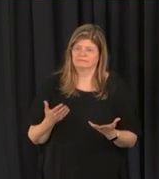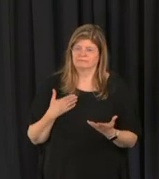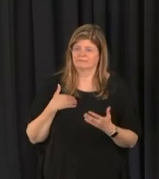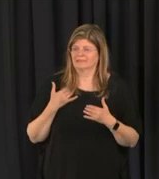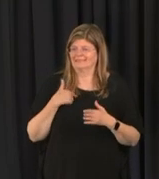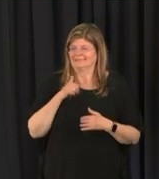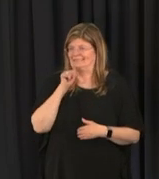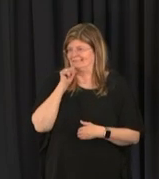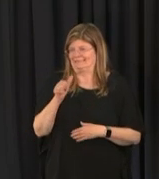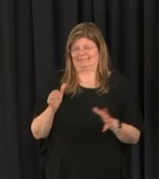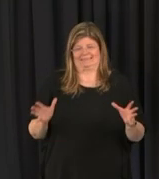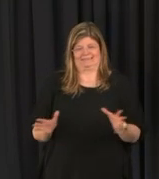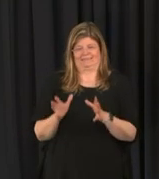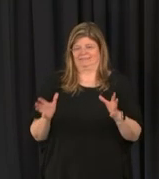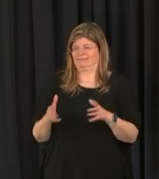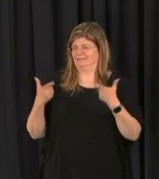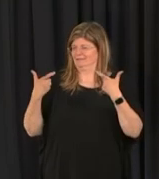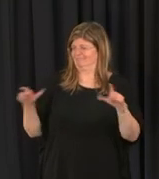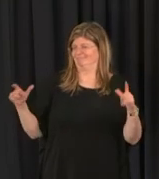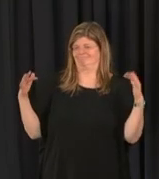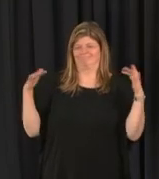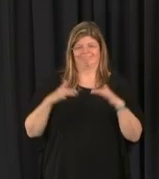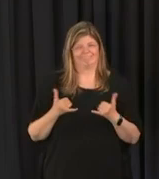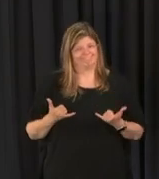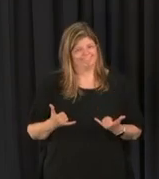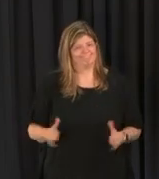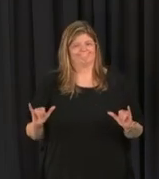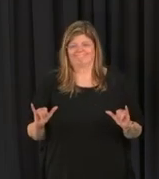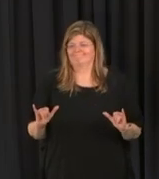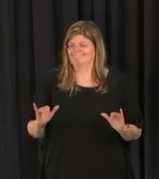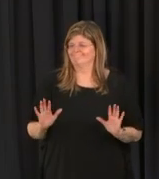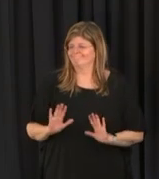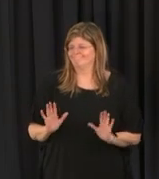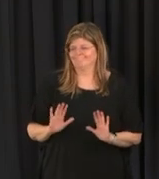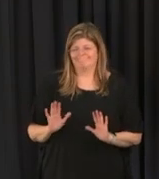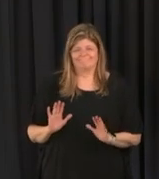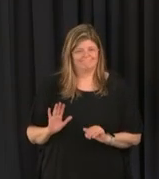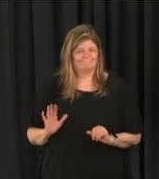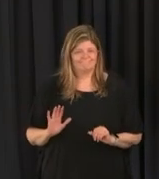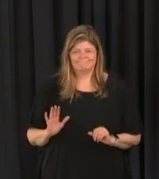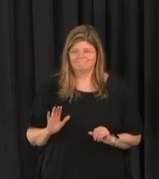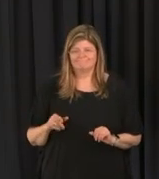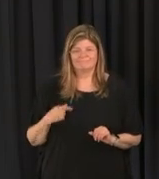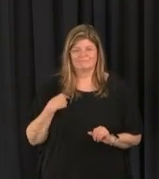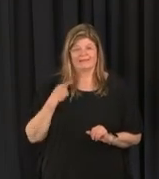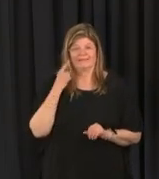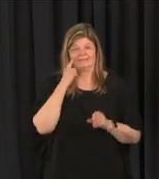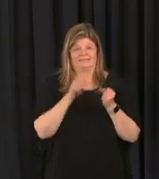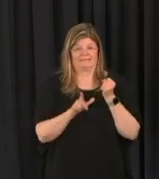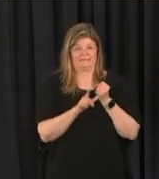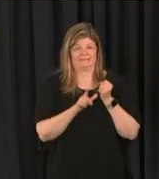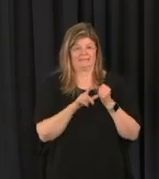not encourage large crowds to gather at the cherry blossoms. I think the deputy mayor